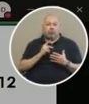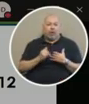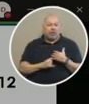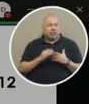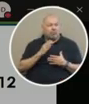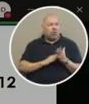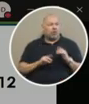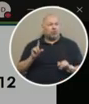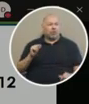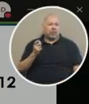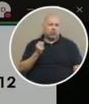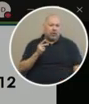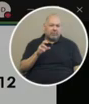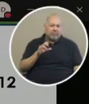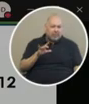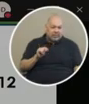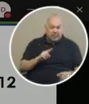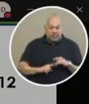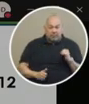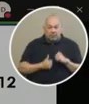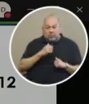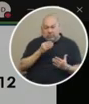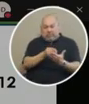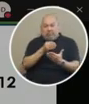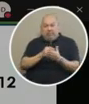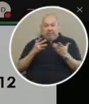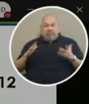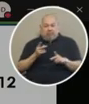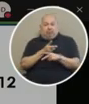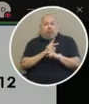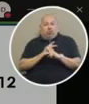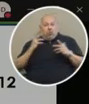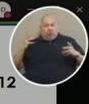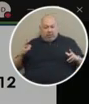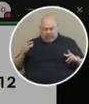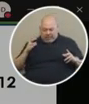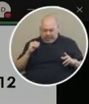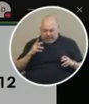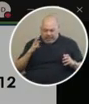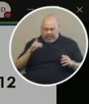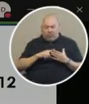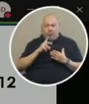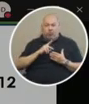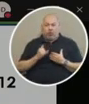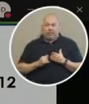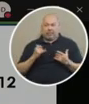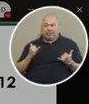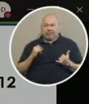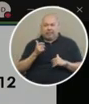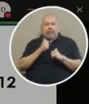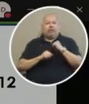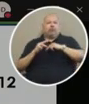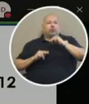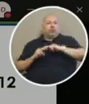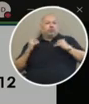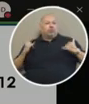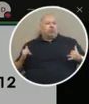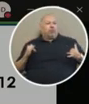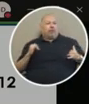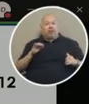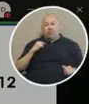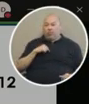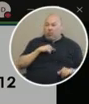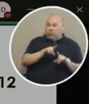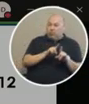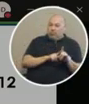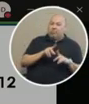part of the 2012 Street CIP. Most of the money has been borrowed already, and a lot of those projects are currently under construction. We're